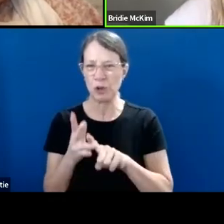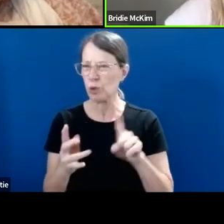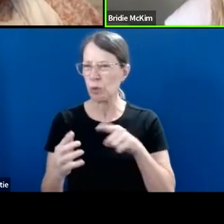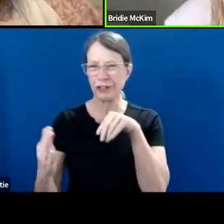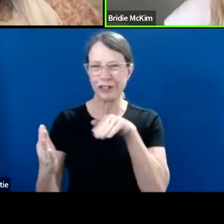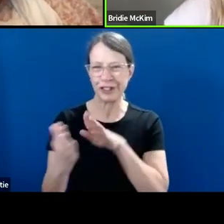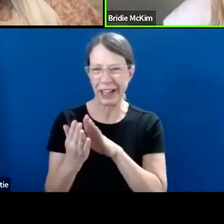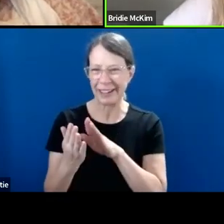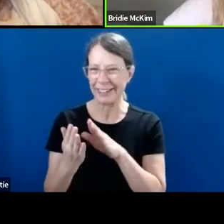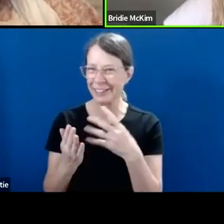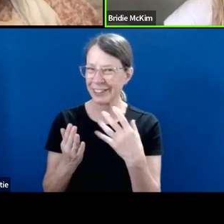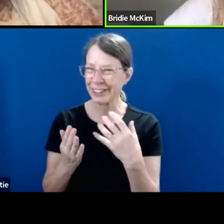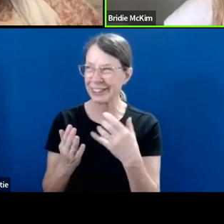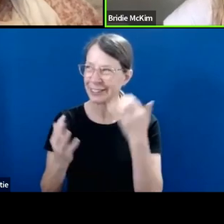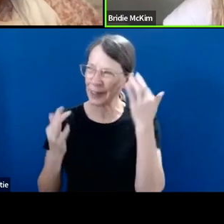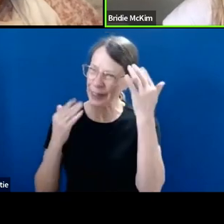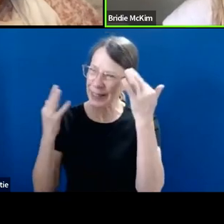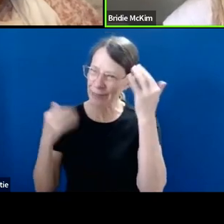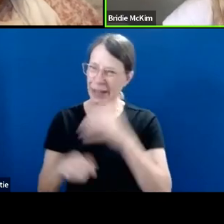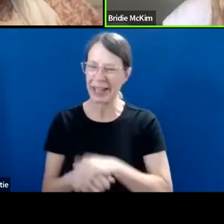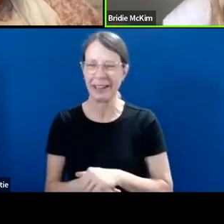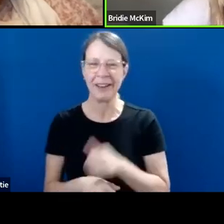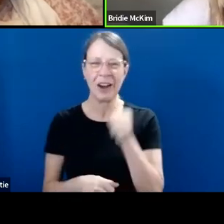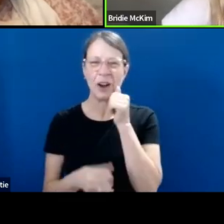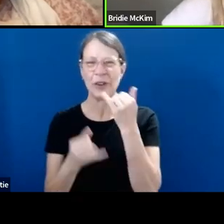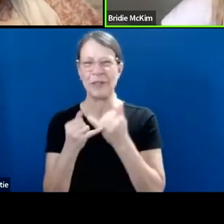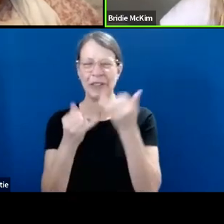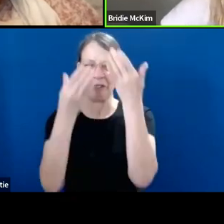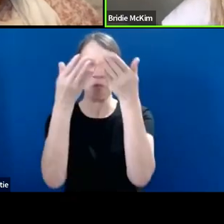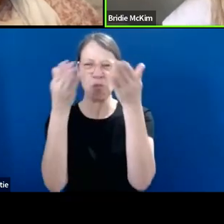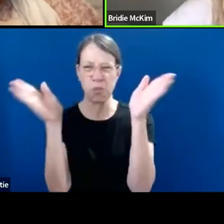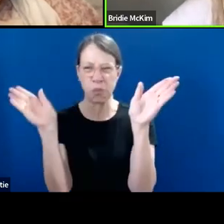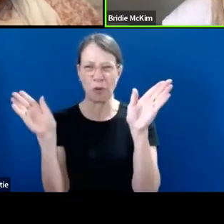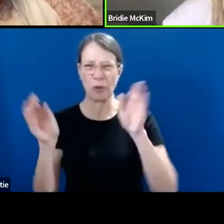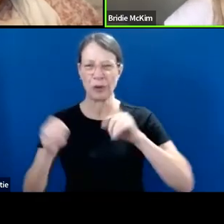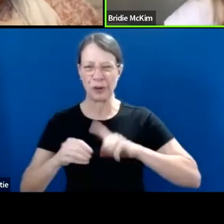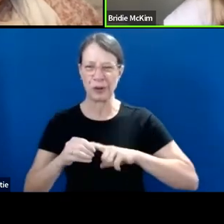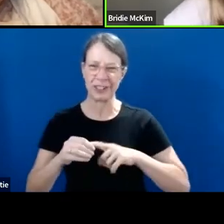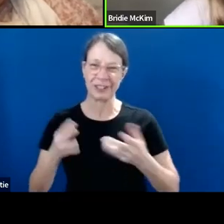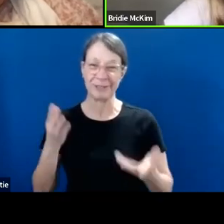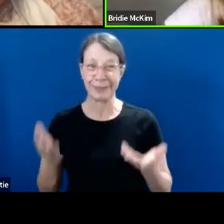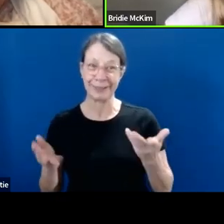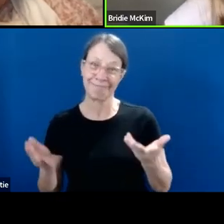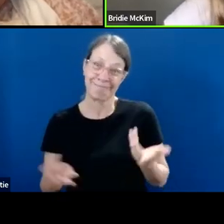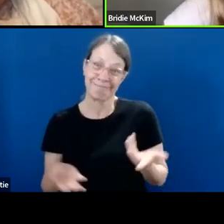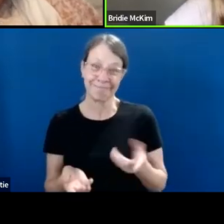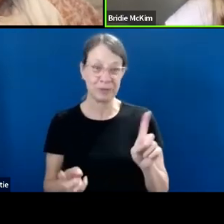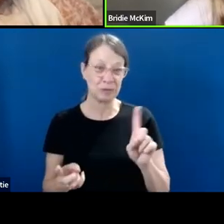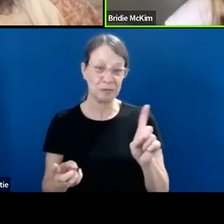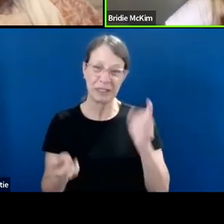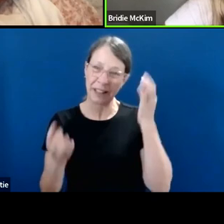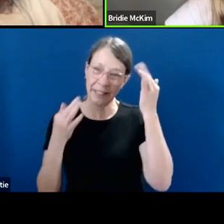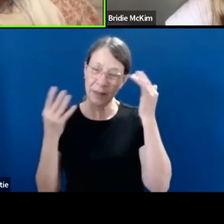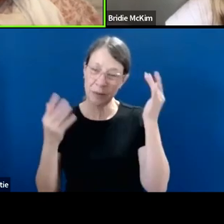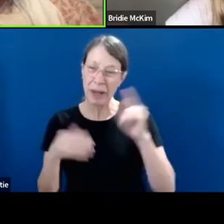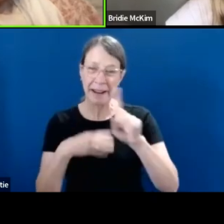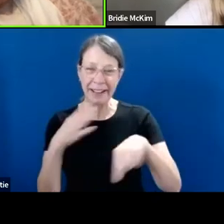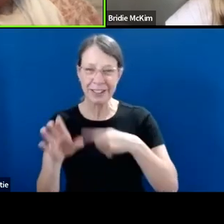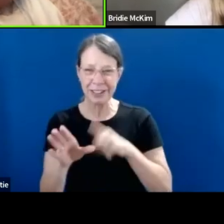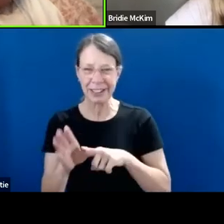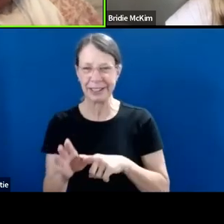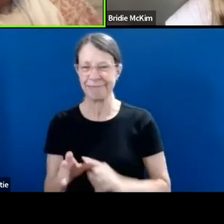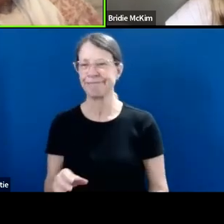in mind? I know it's kind of a broad kind of airy-fairy question, but yeah, any thoughts?